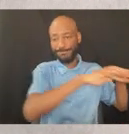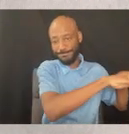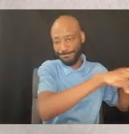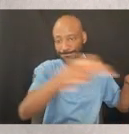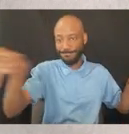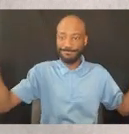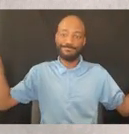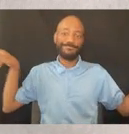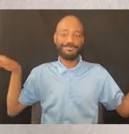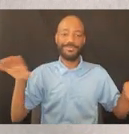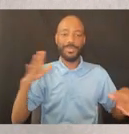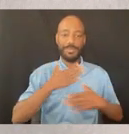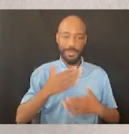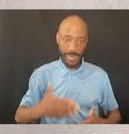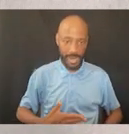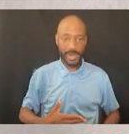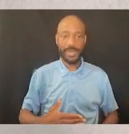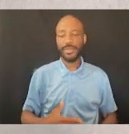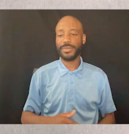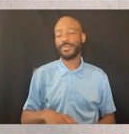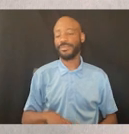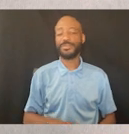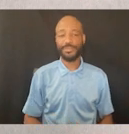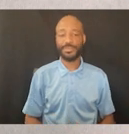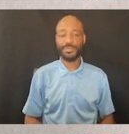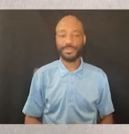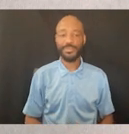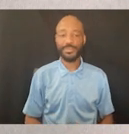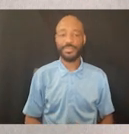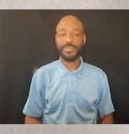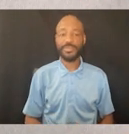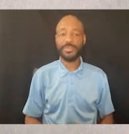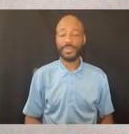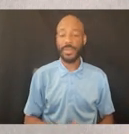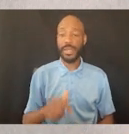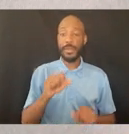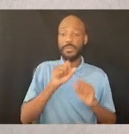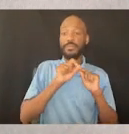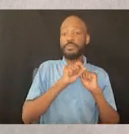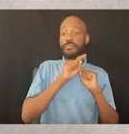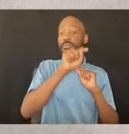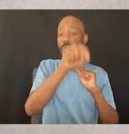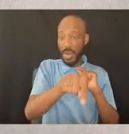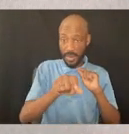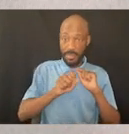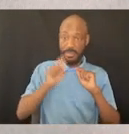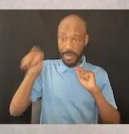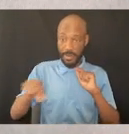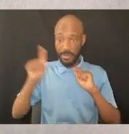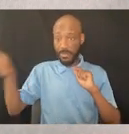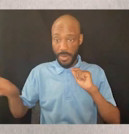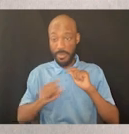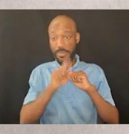entire body, extending far past her shoulders. The tip of each of these umbrella ribs is festooned in